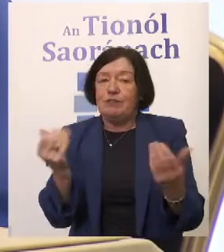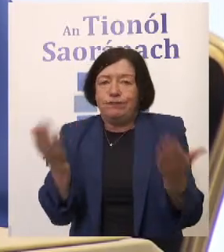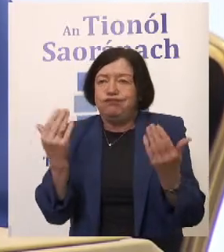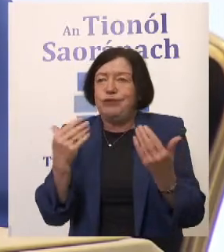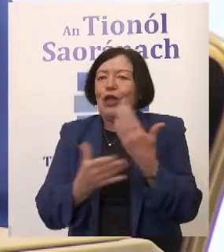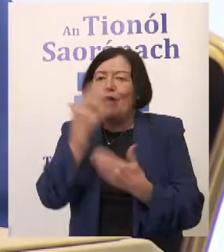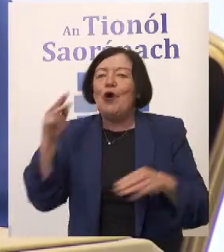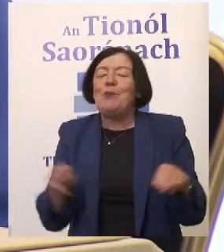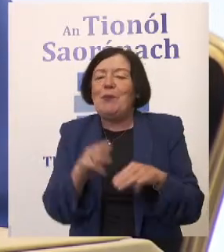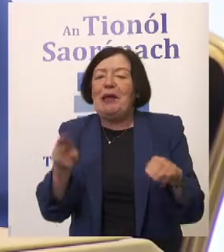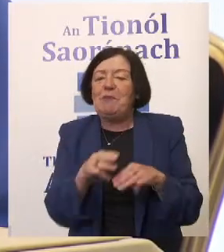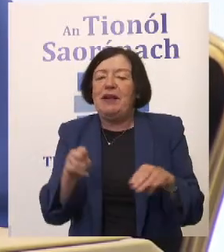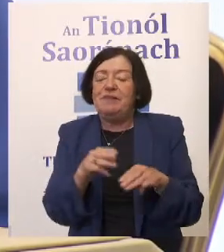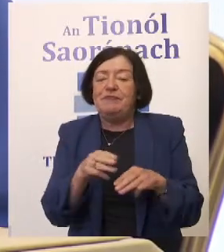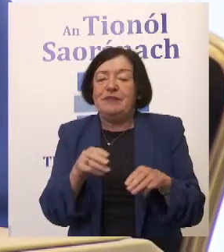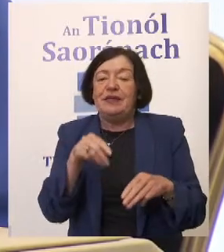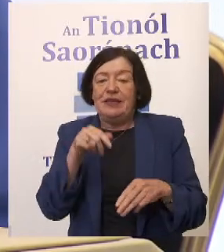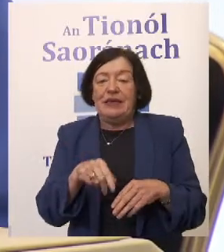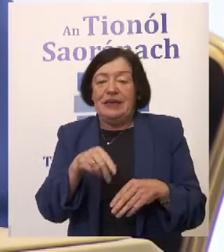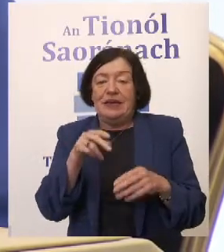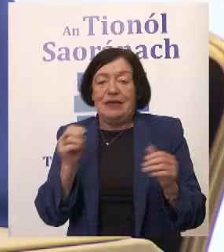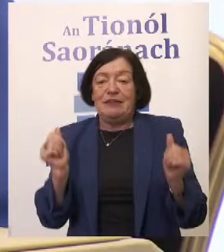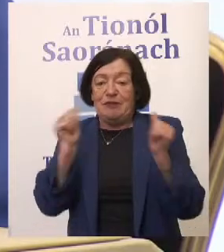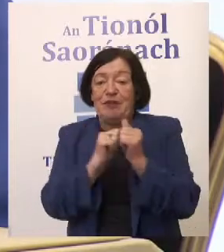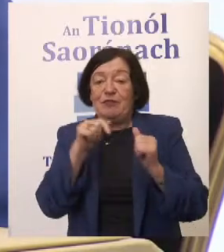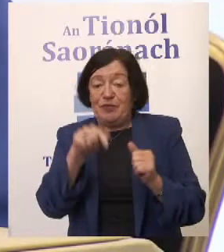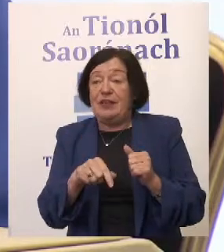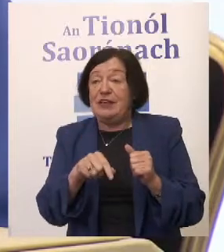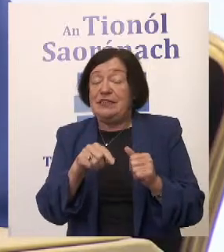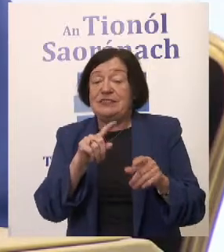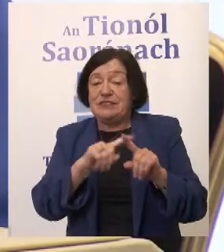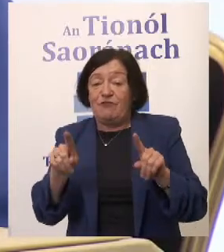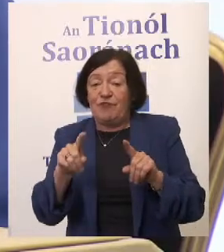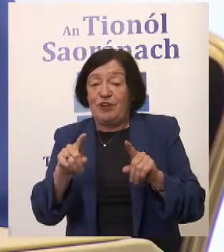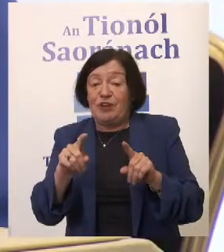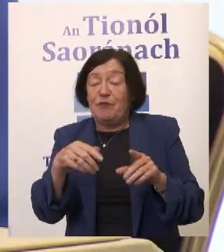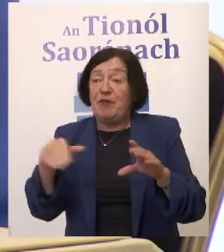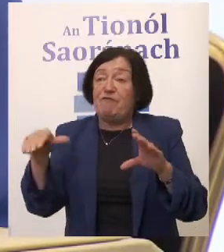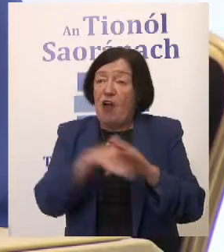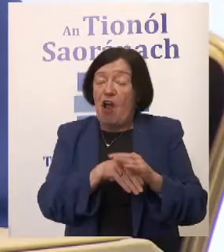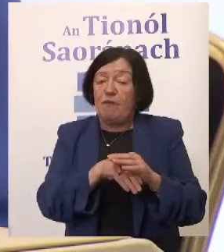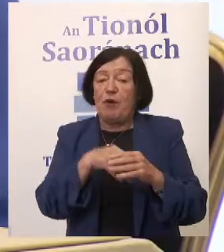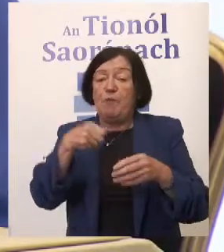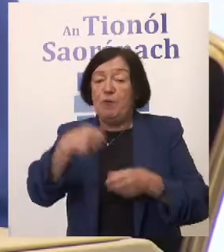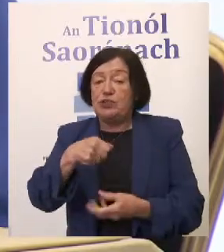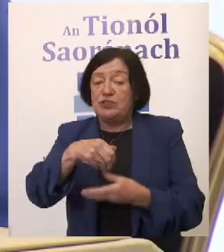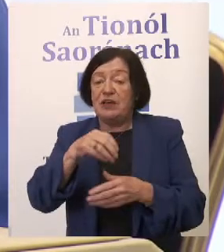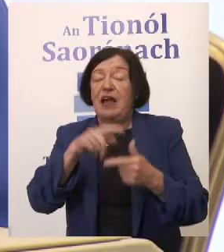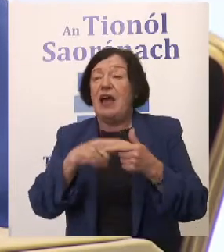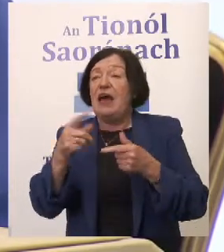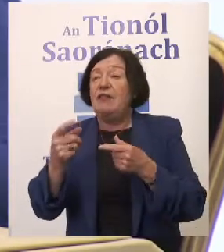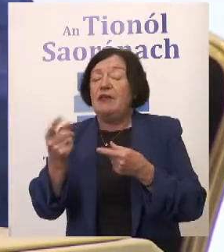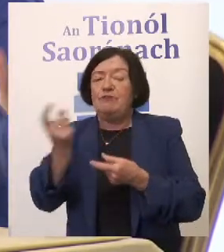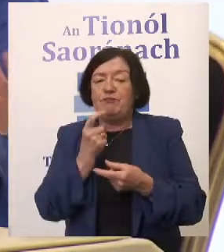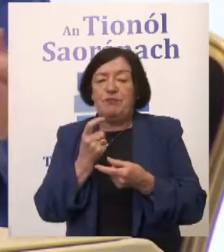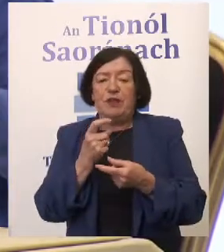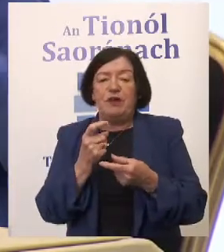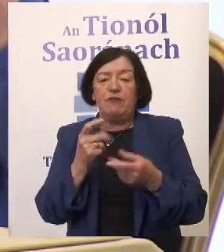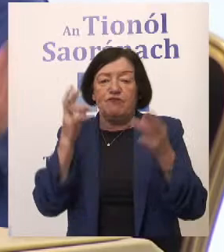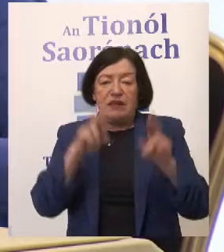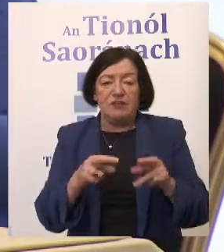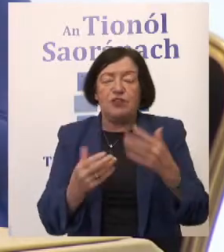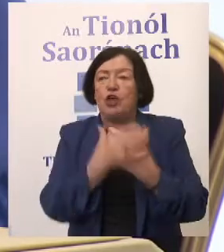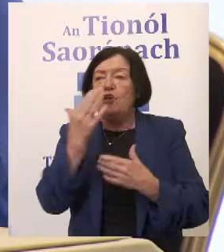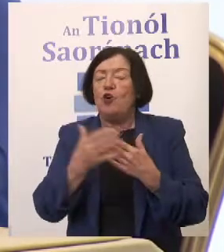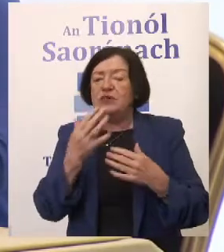people. So, for example, they convene these participatory budgeting events and they bring in representatives from, the young